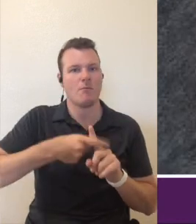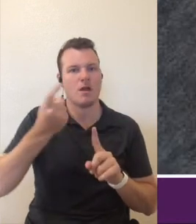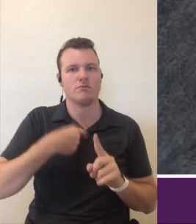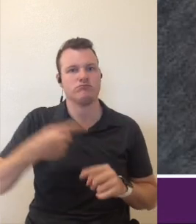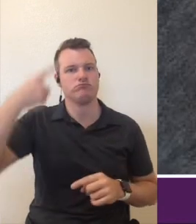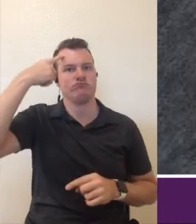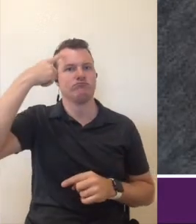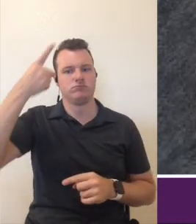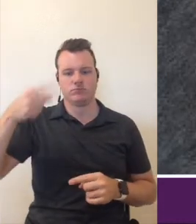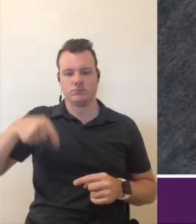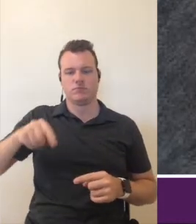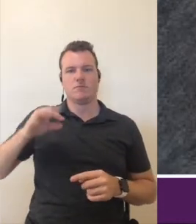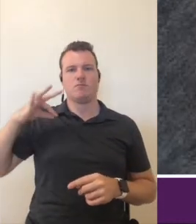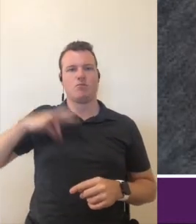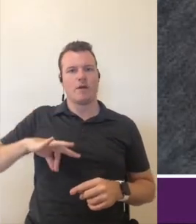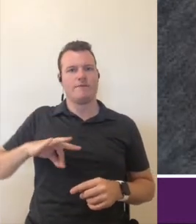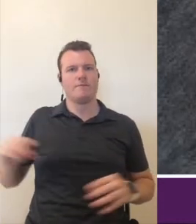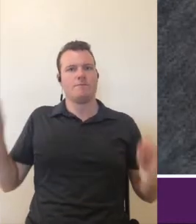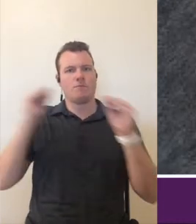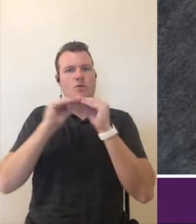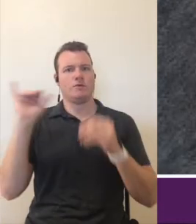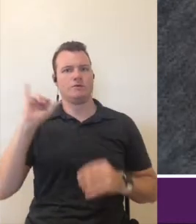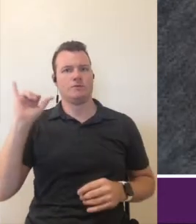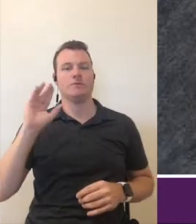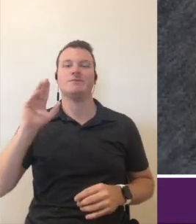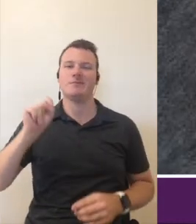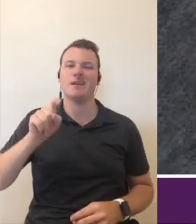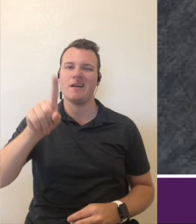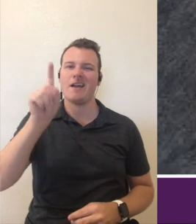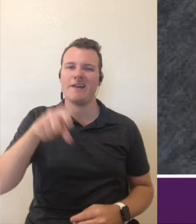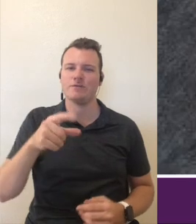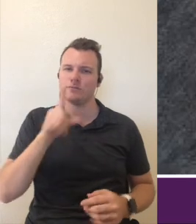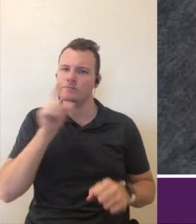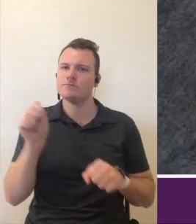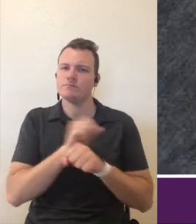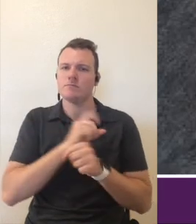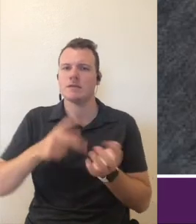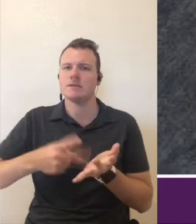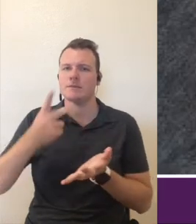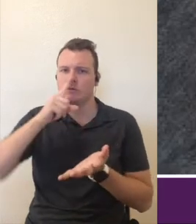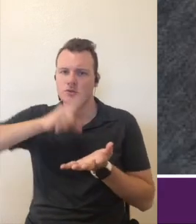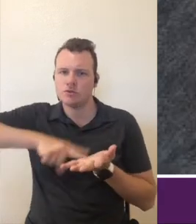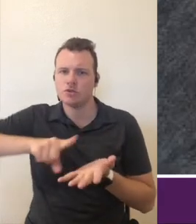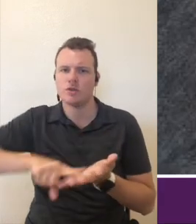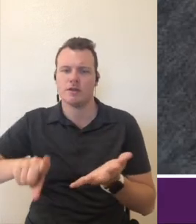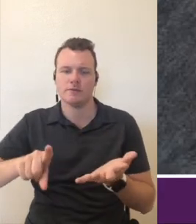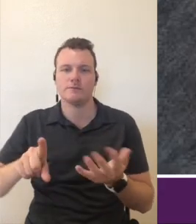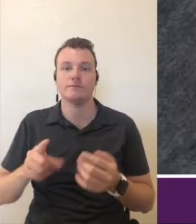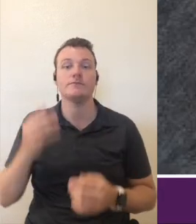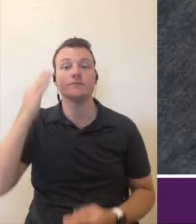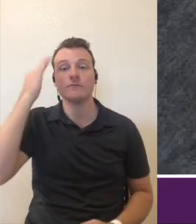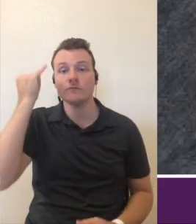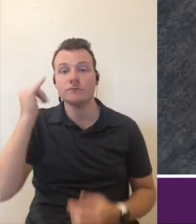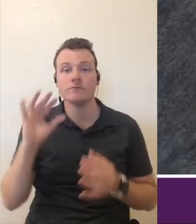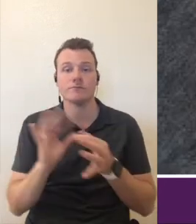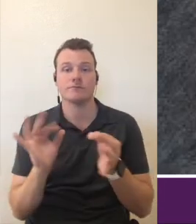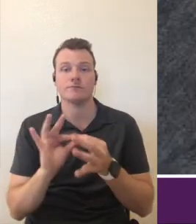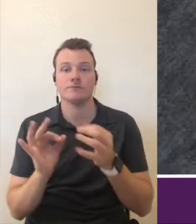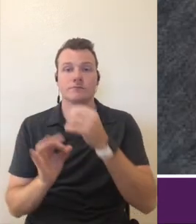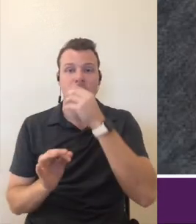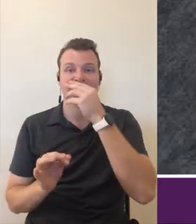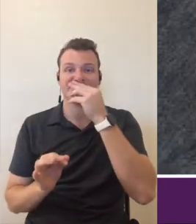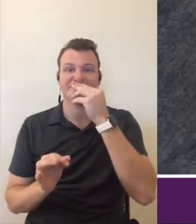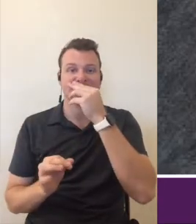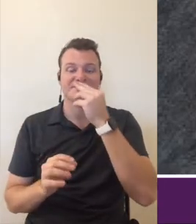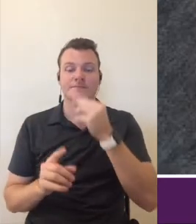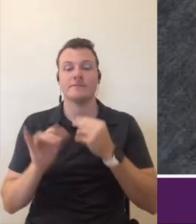commission, you would automatically assume that you're making more profit, but you need to go in and actually double